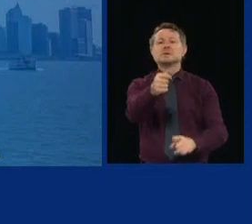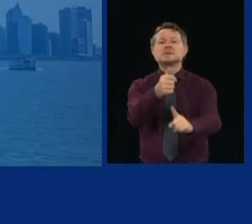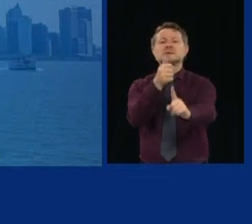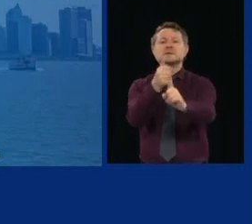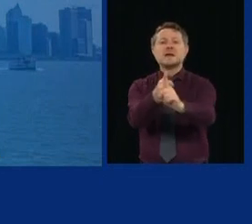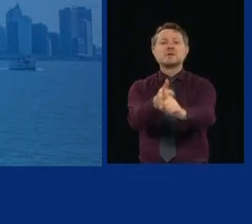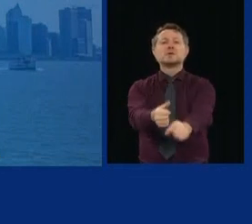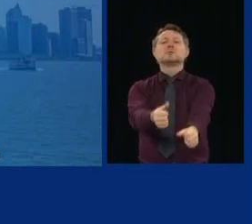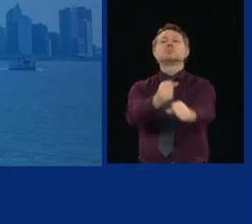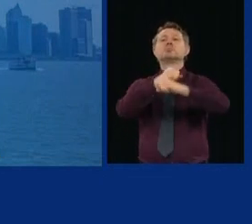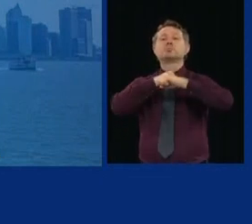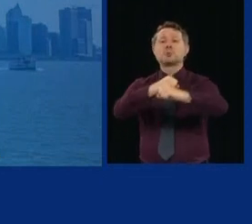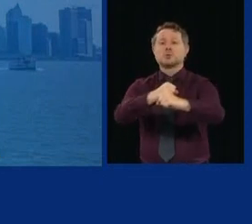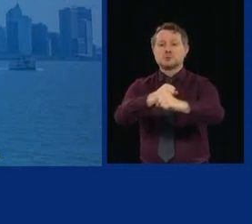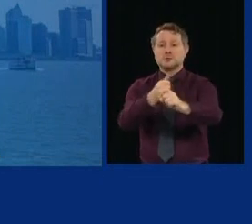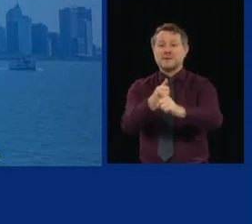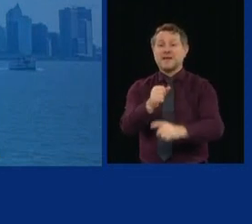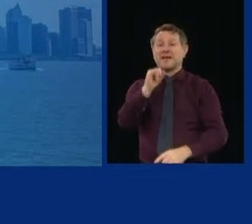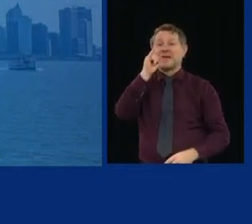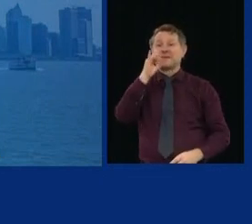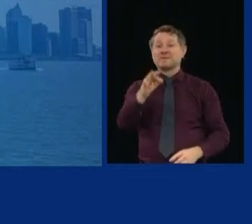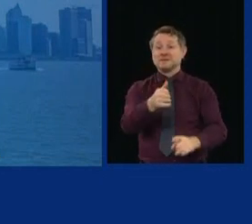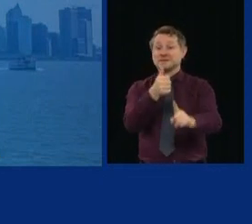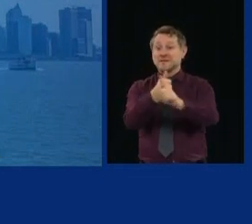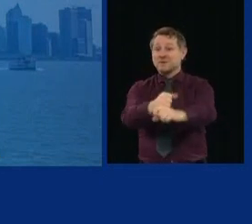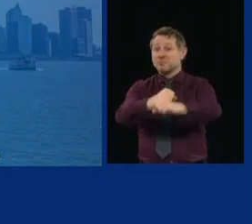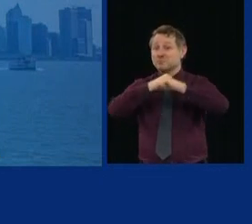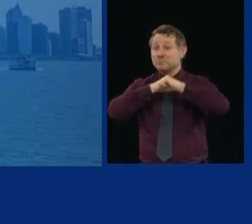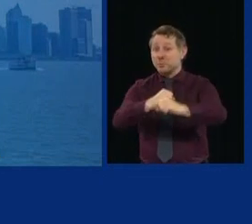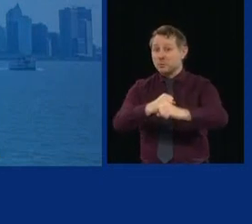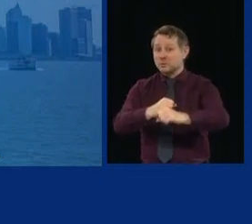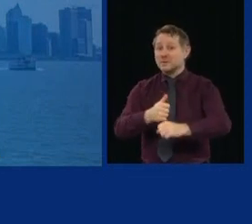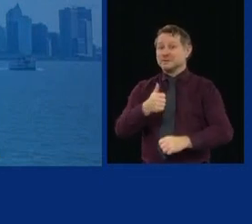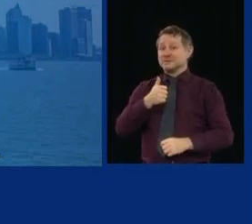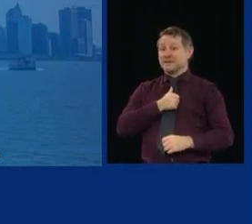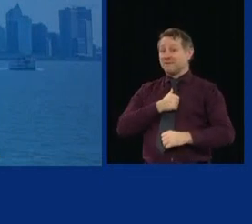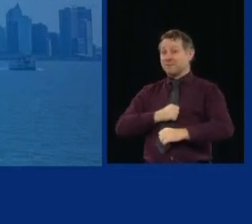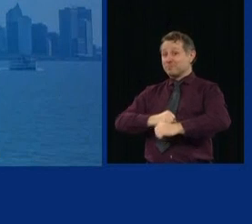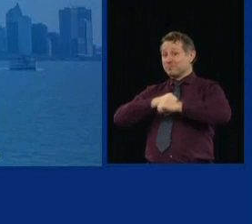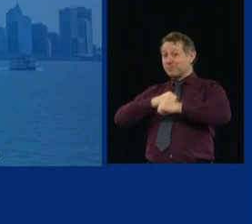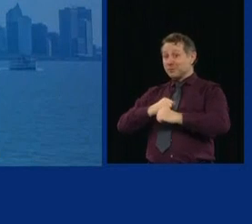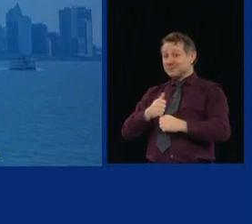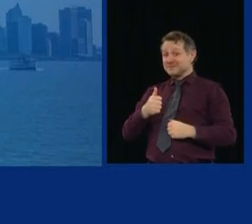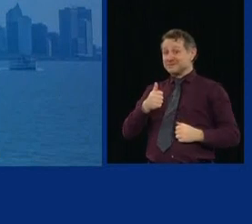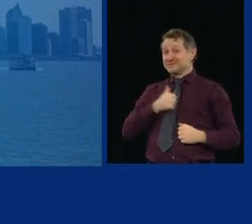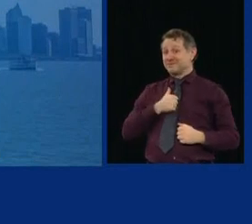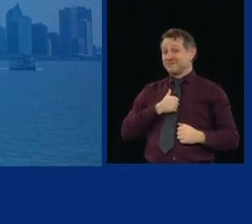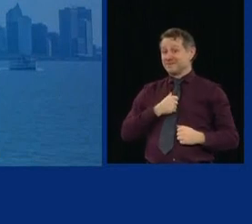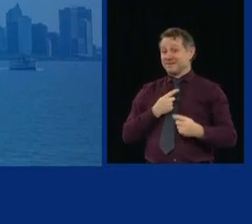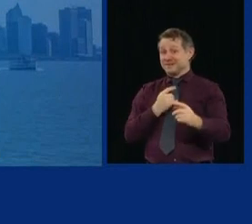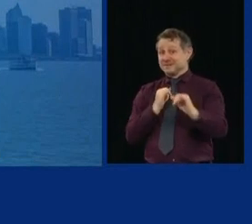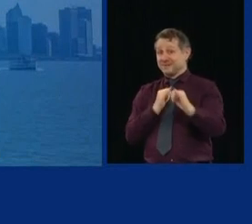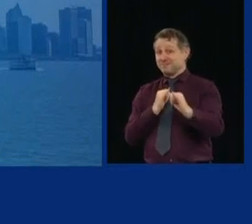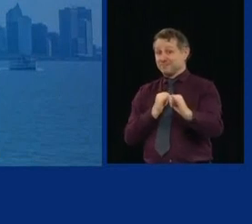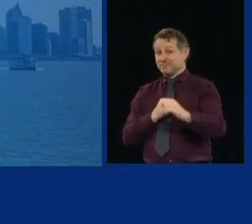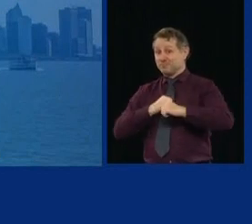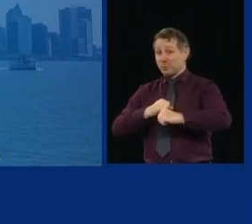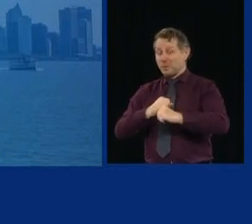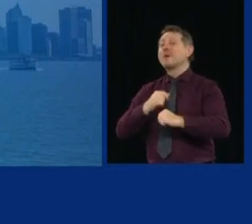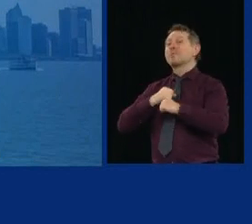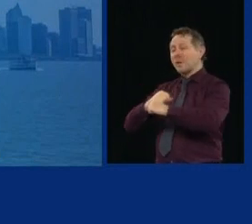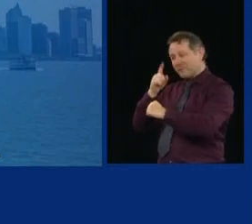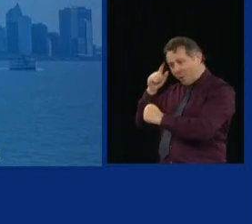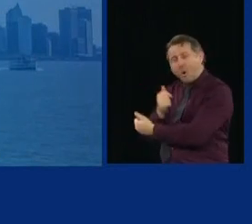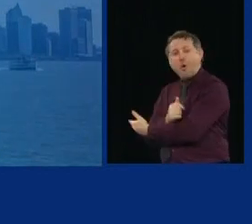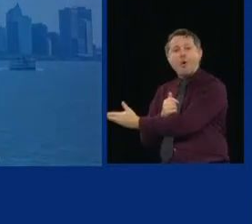when you keep yourself safe, and I keep myself safe, that's the way we keep all of us safe. That's